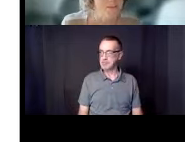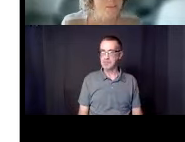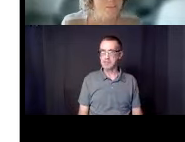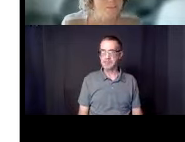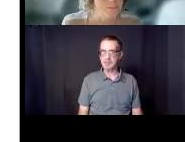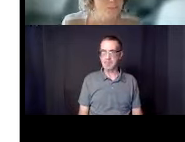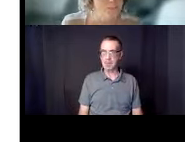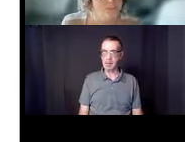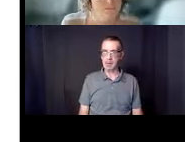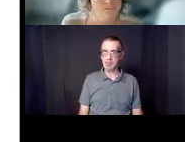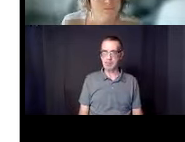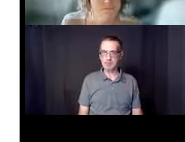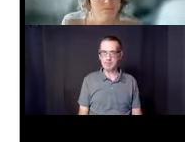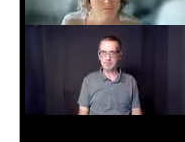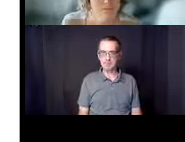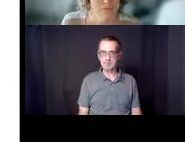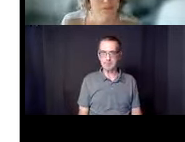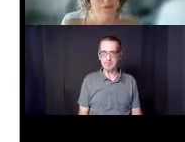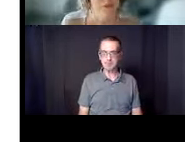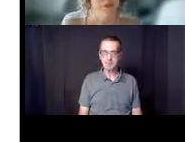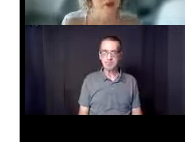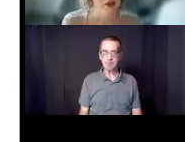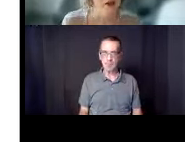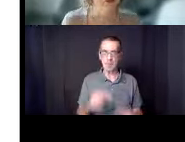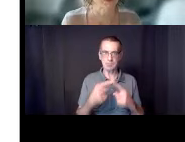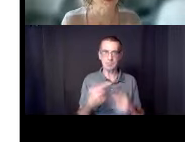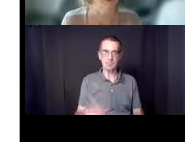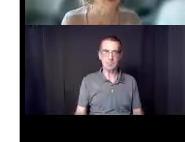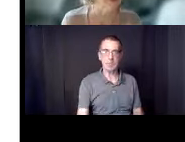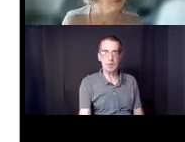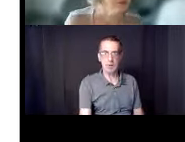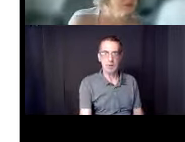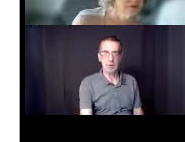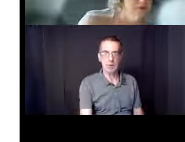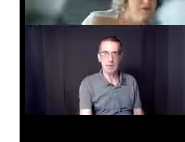all loaded up with this, and I'll launch this.